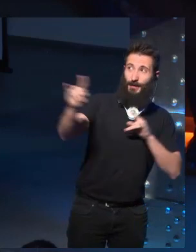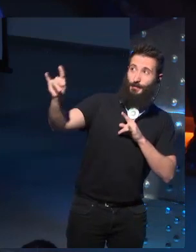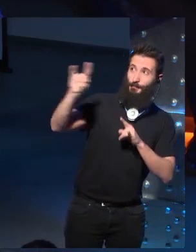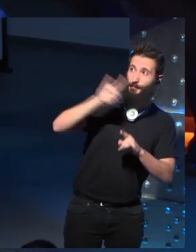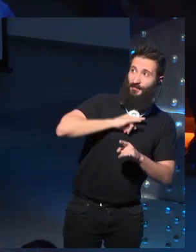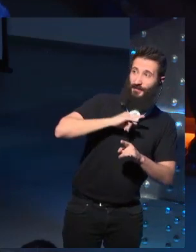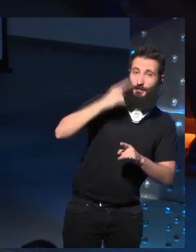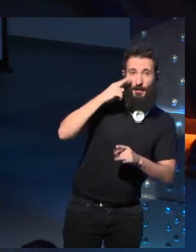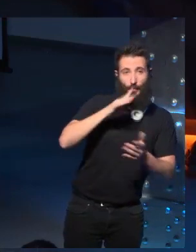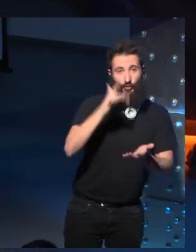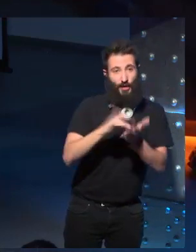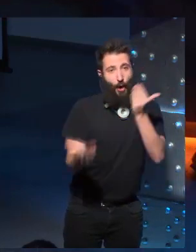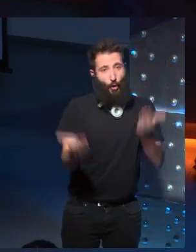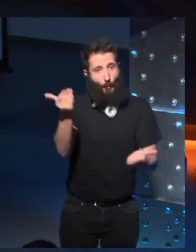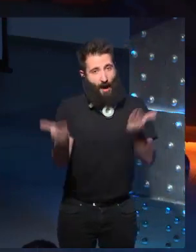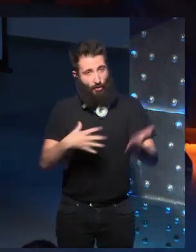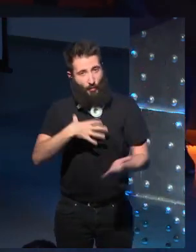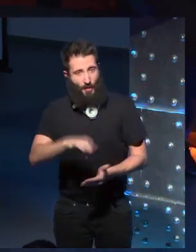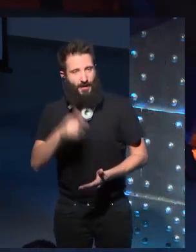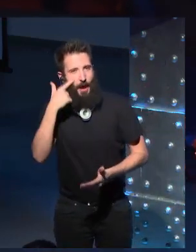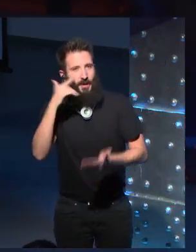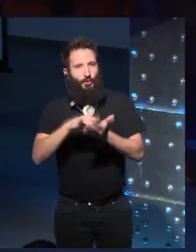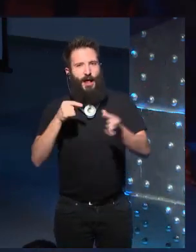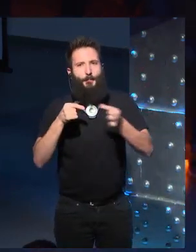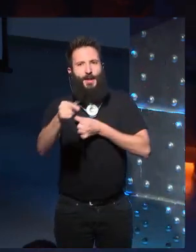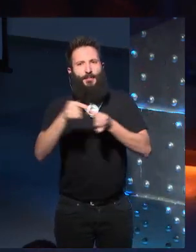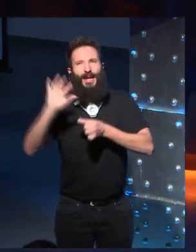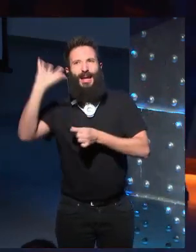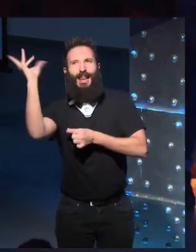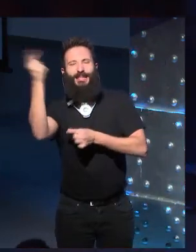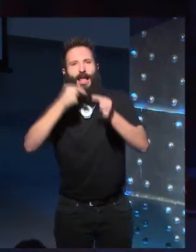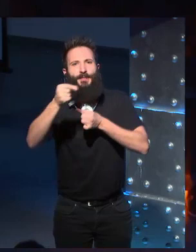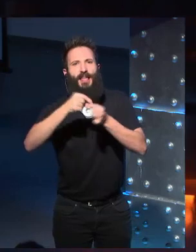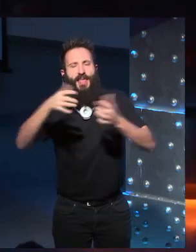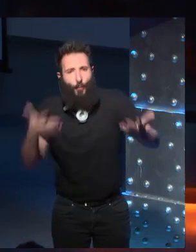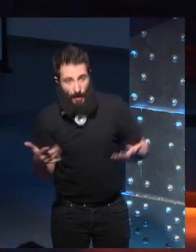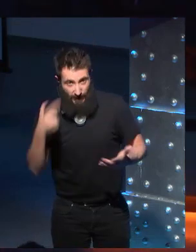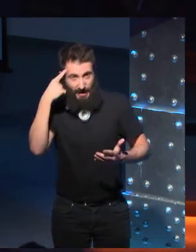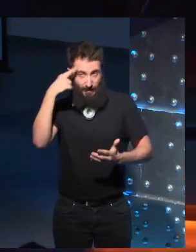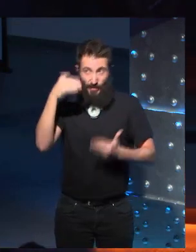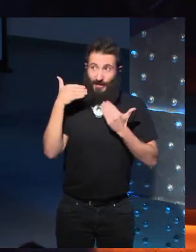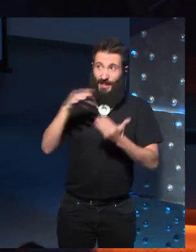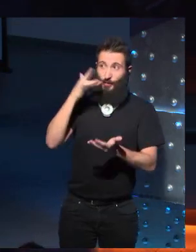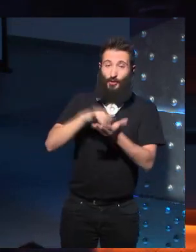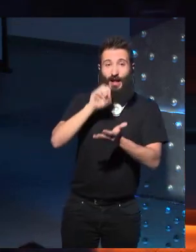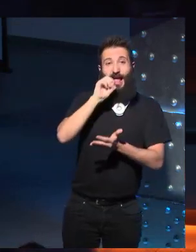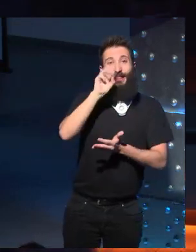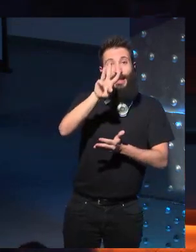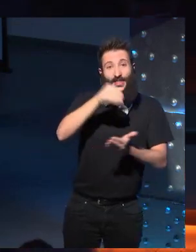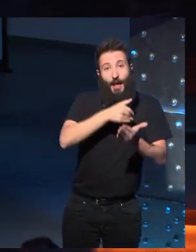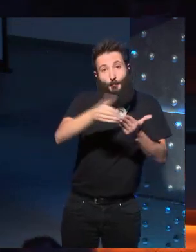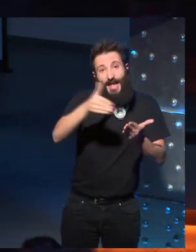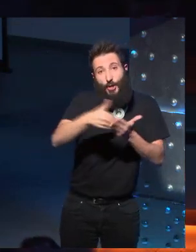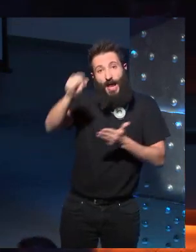can tell how far that galaxy is. And thanks to that, we know it is 13 million light years